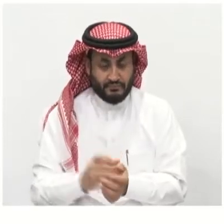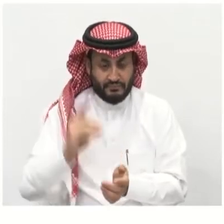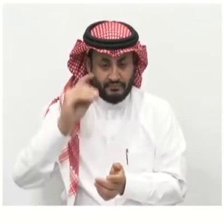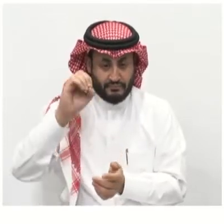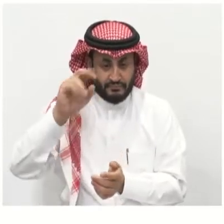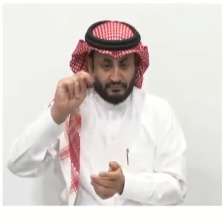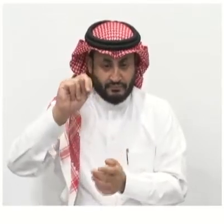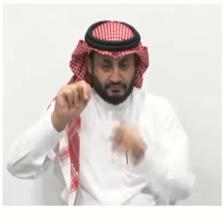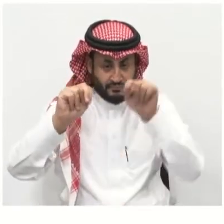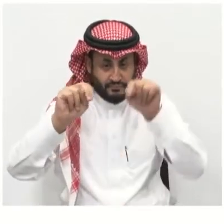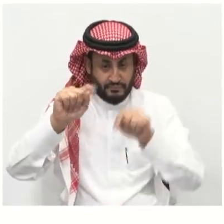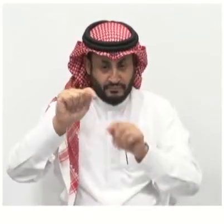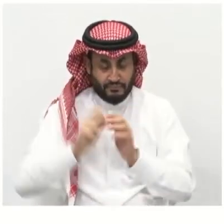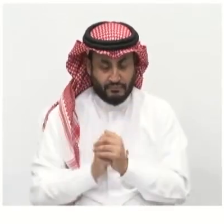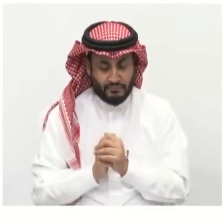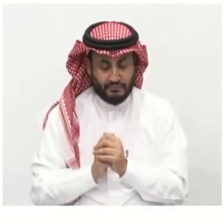don't